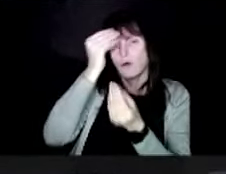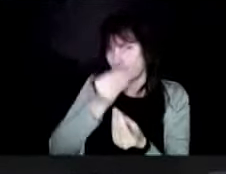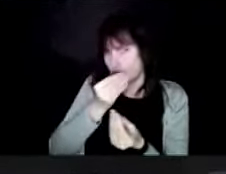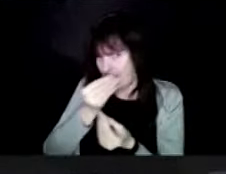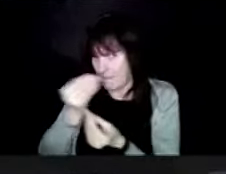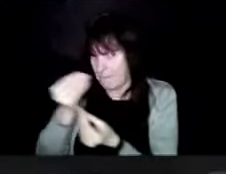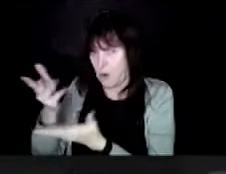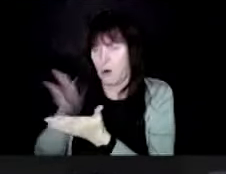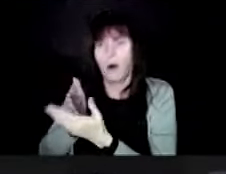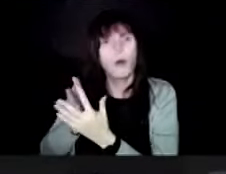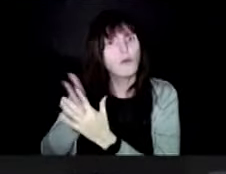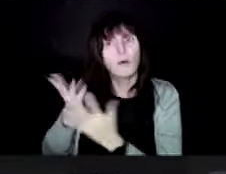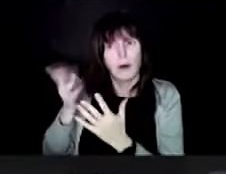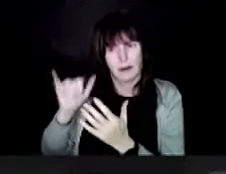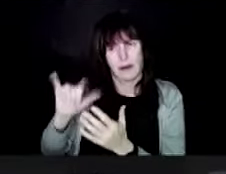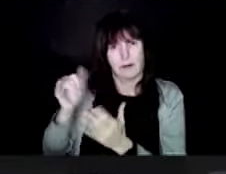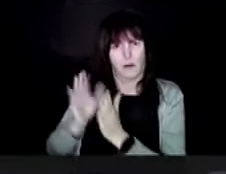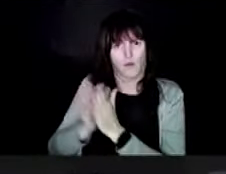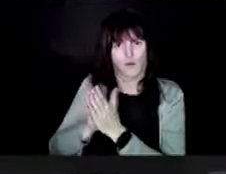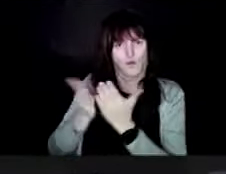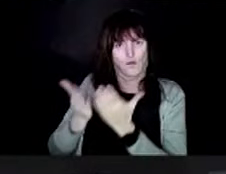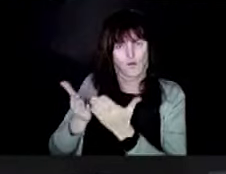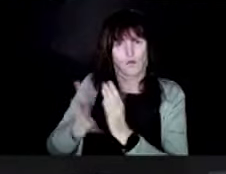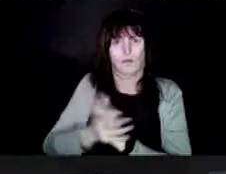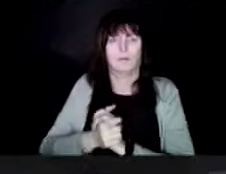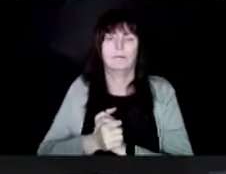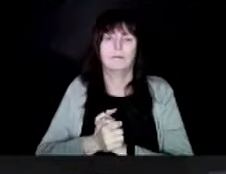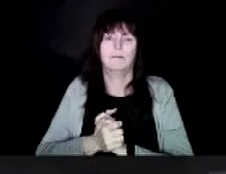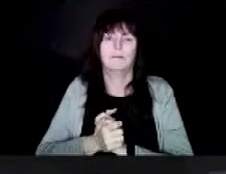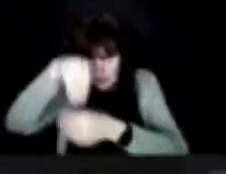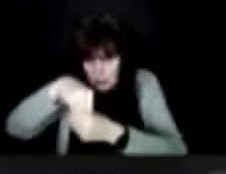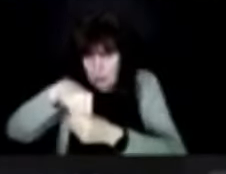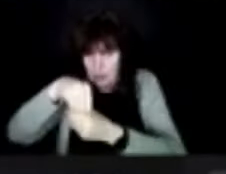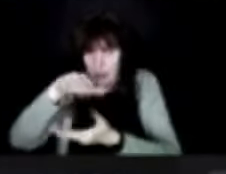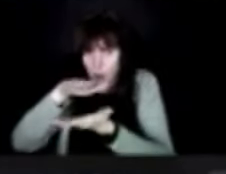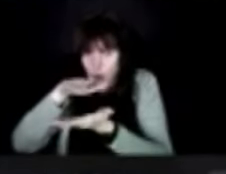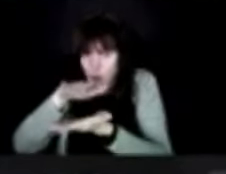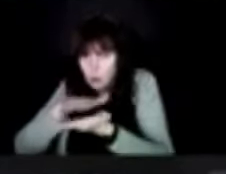been so busy immunizing that we thought it could be an extra.